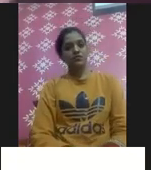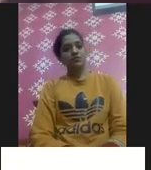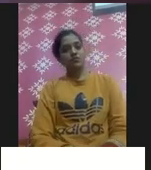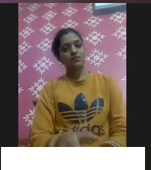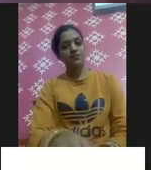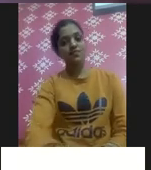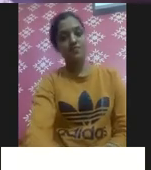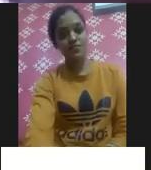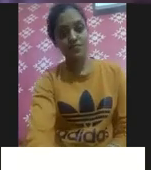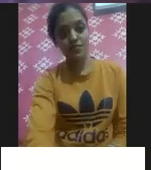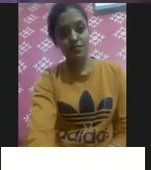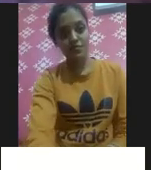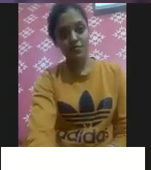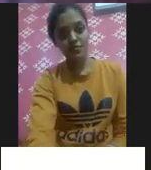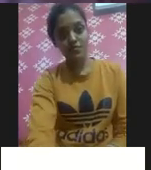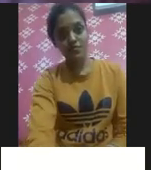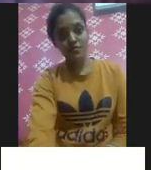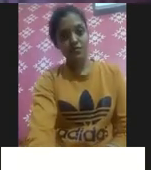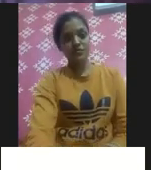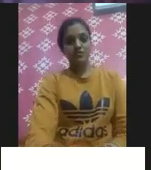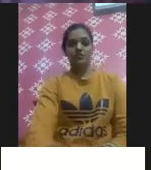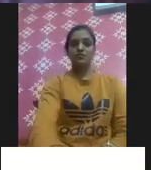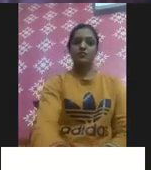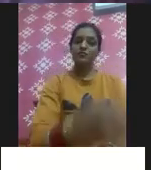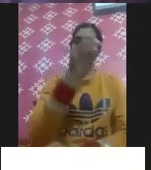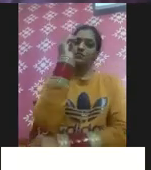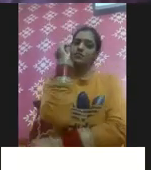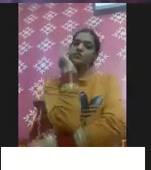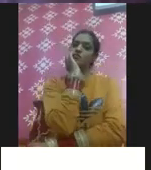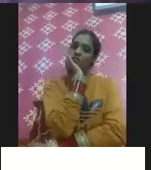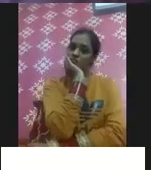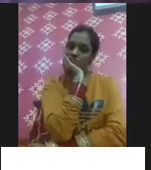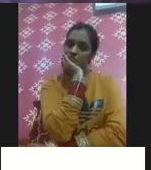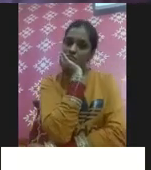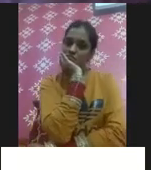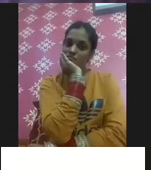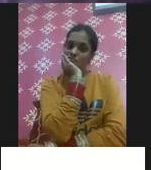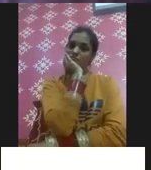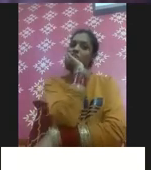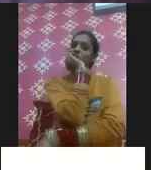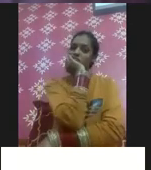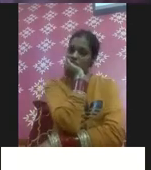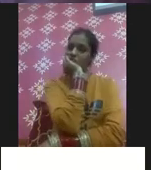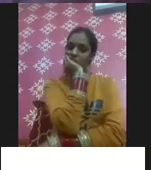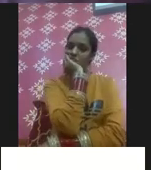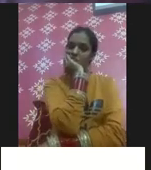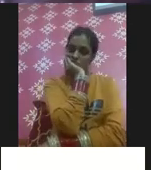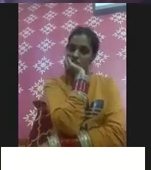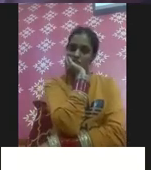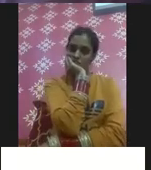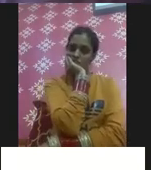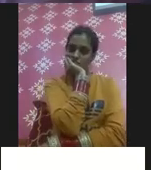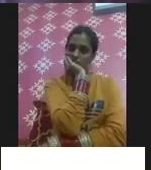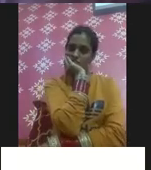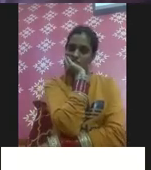obviously people needed that. But what we wanted to do, because this is a problem that went on and on for more than 20 years,